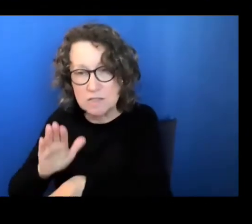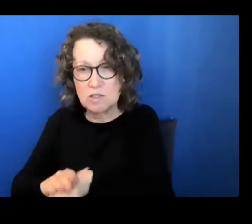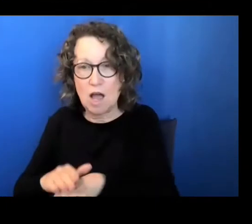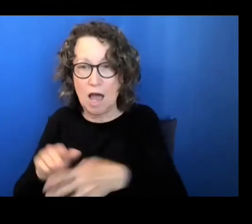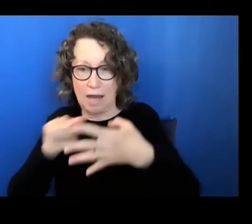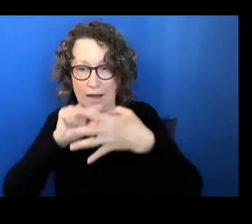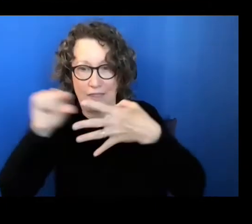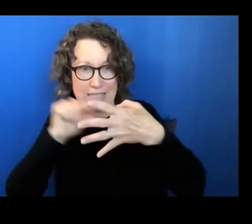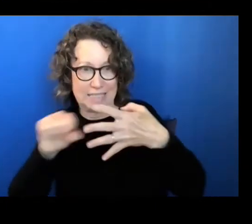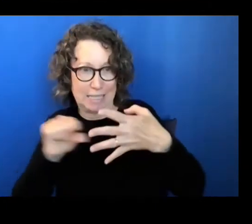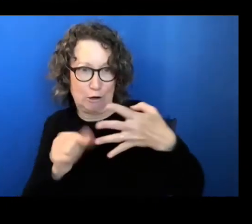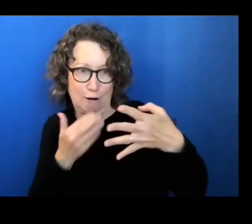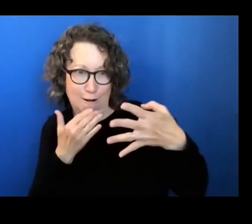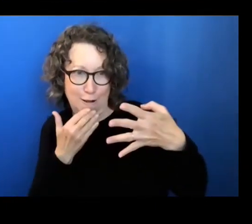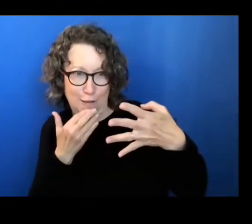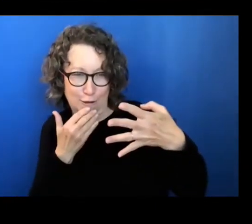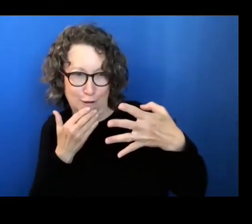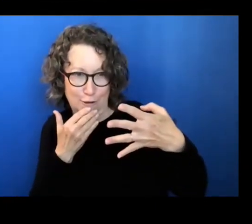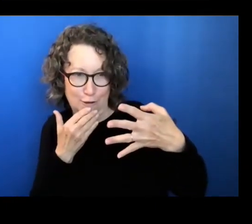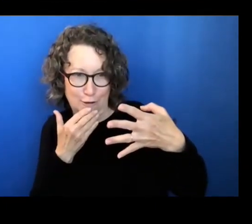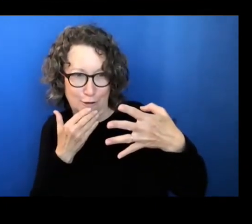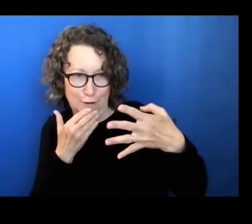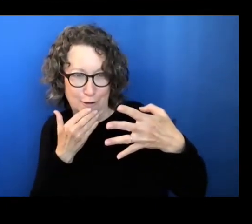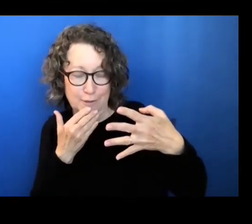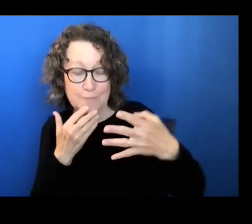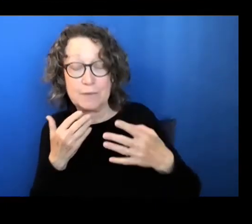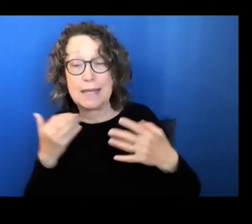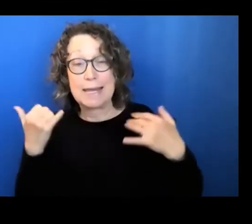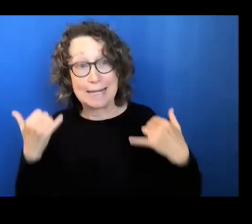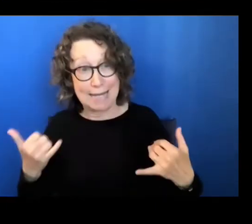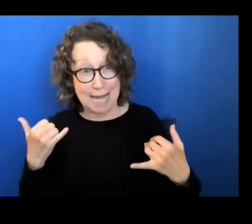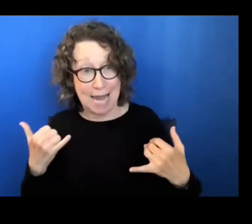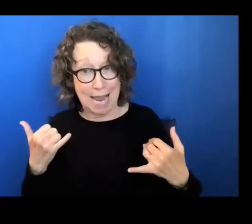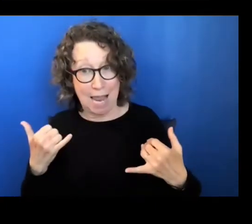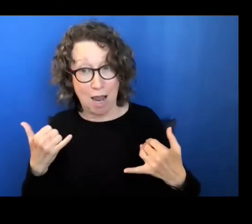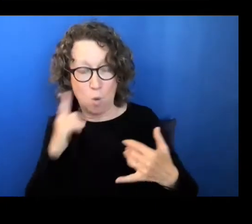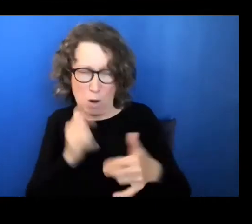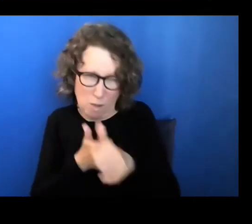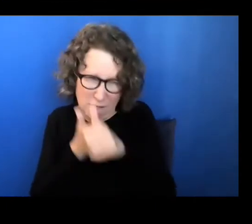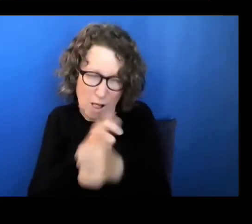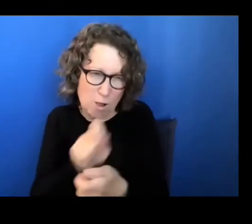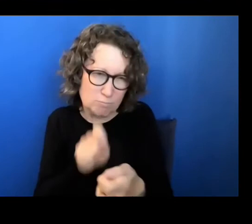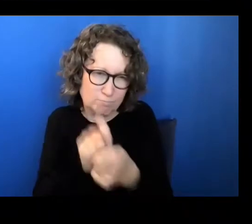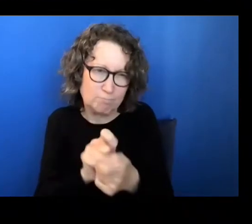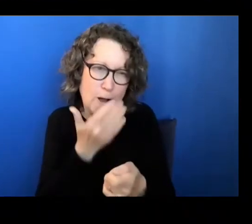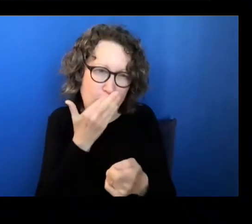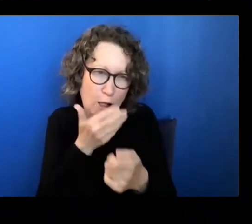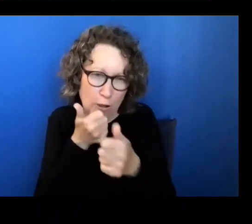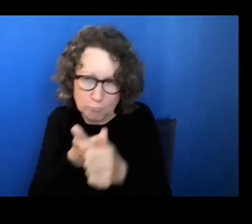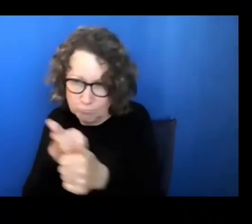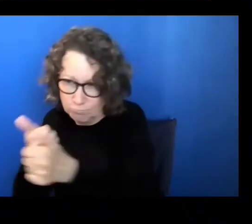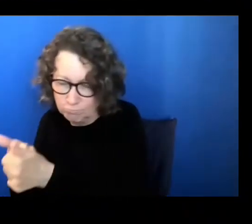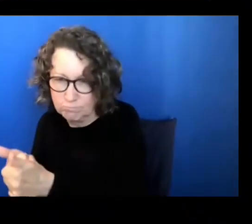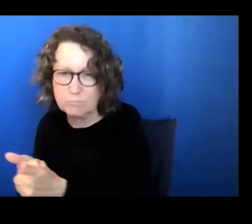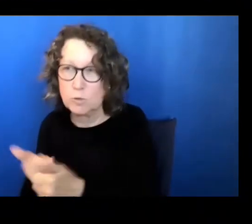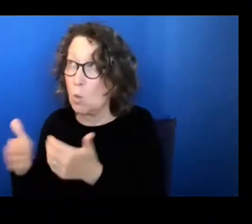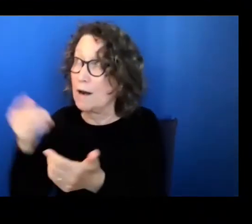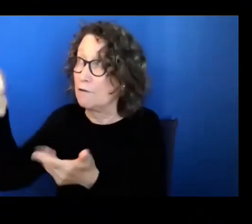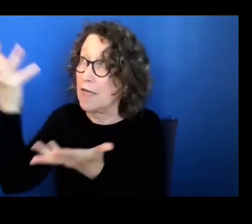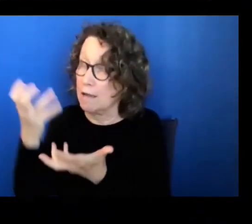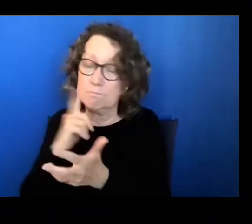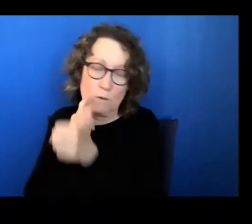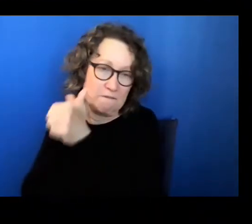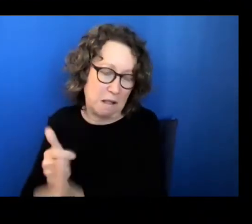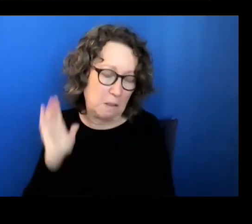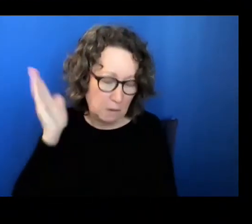tier color that our county is in. So we will be lockstep in following those new guidelines.